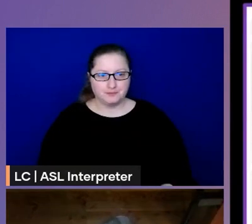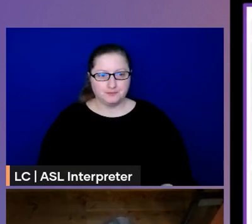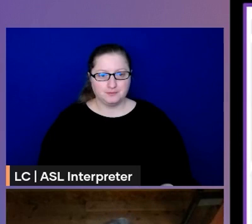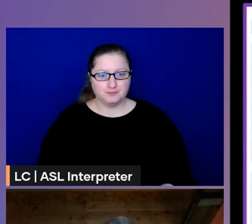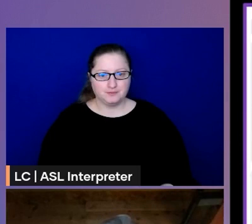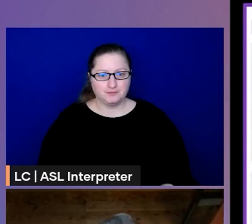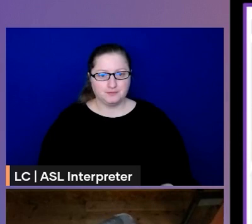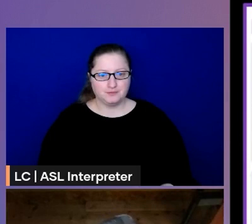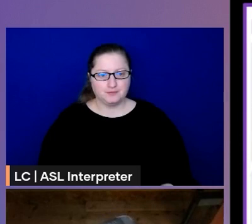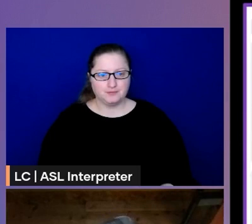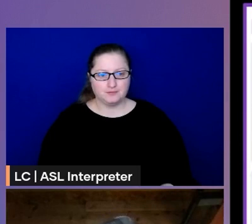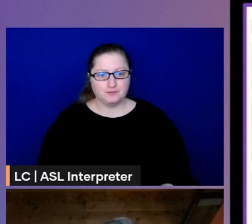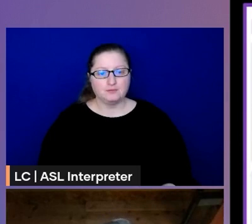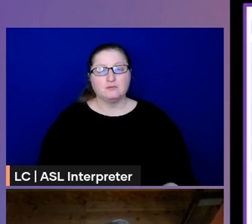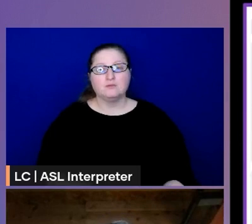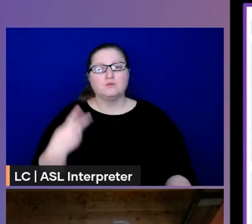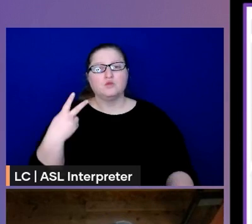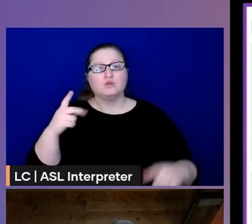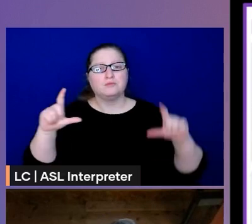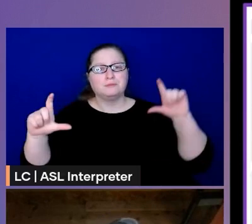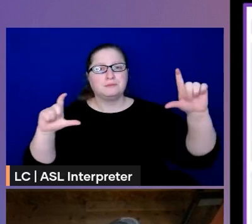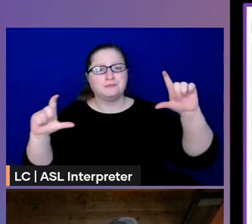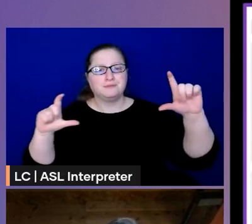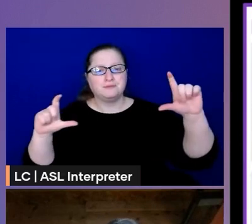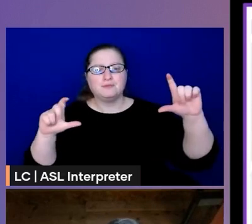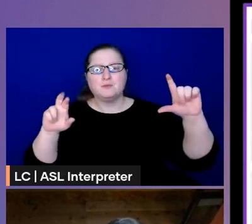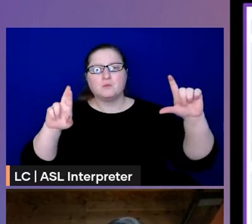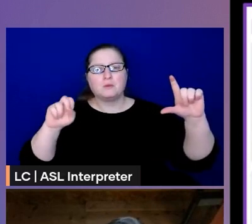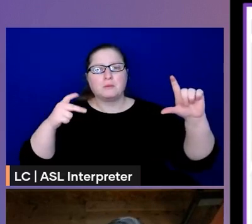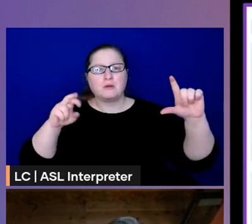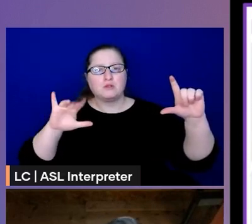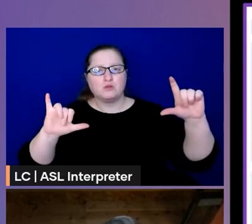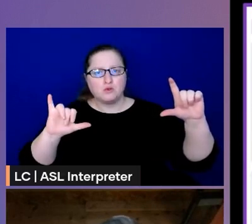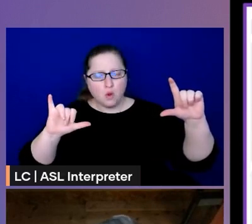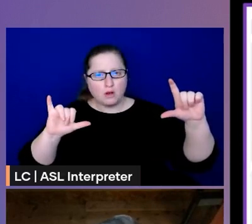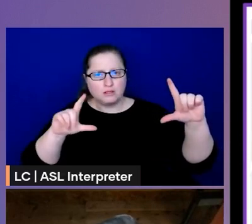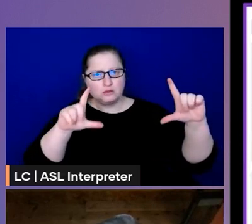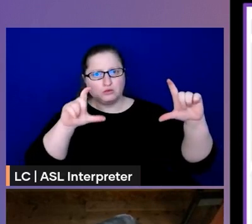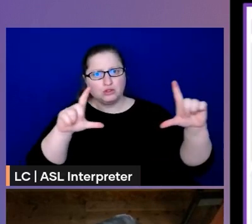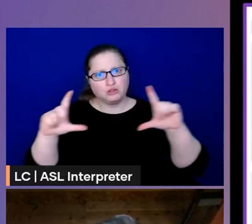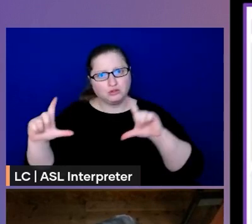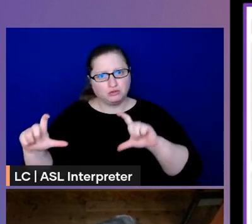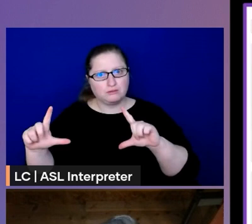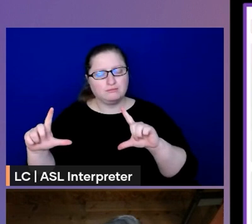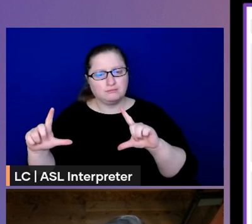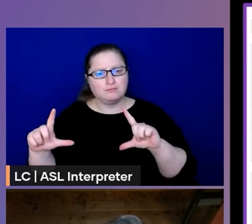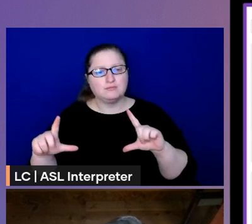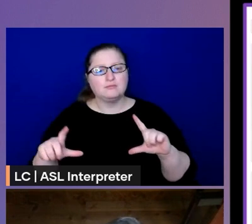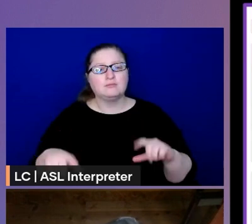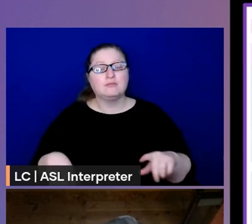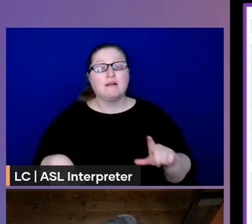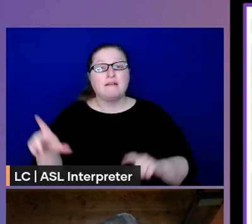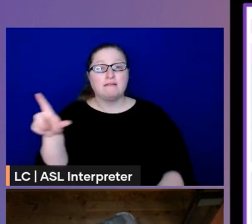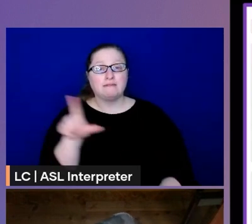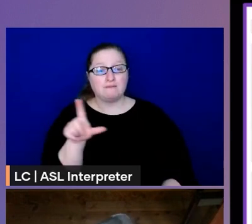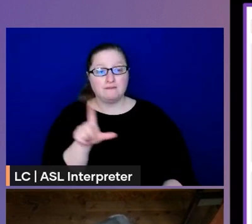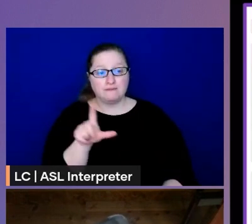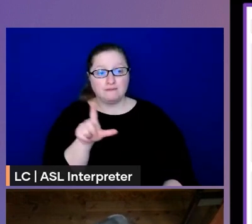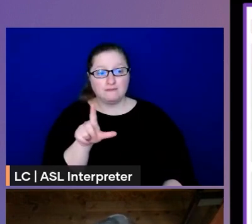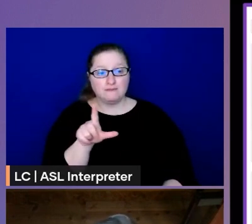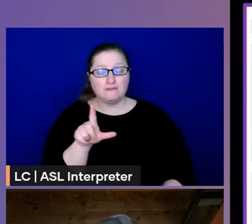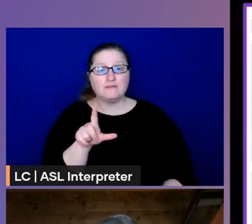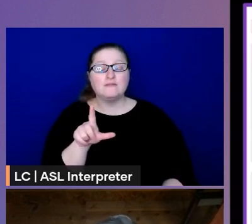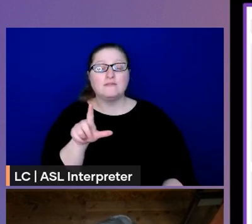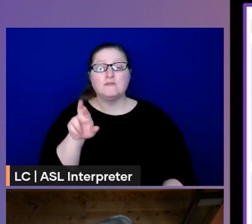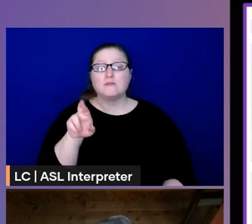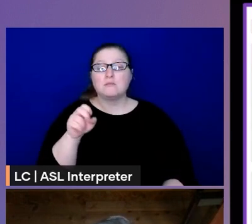So here's just 2 screenshots, 2 repository screenshots. One is the one on the left is the